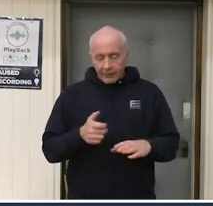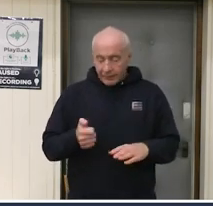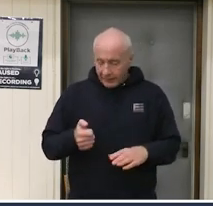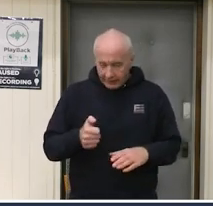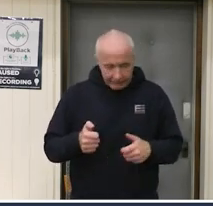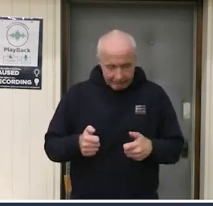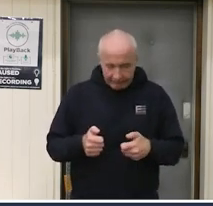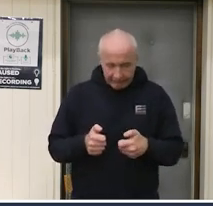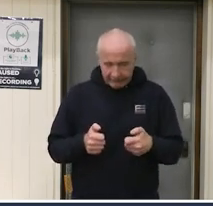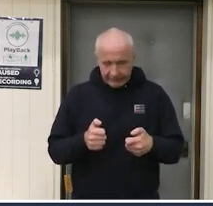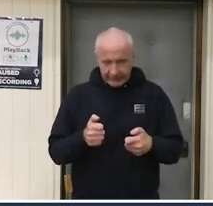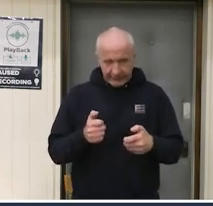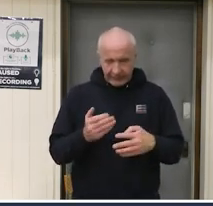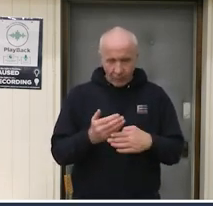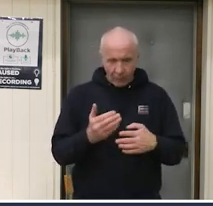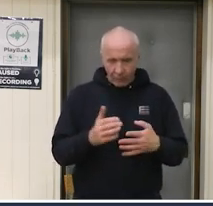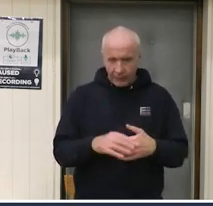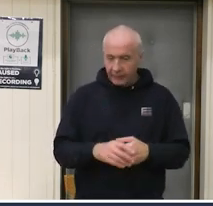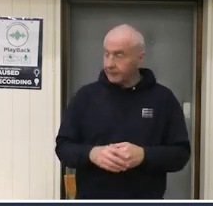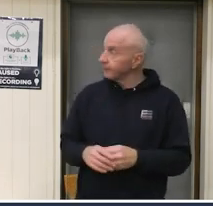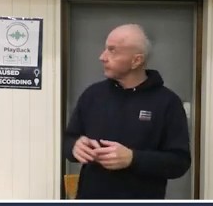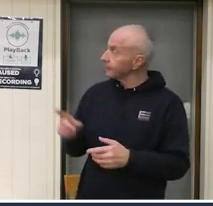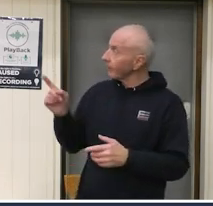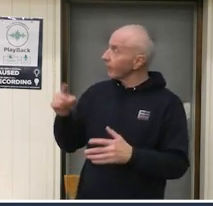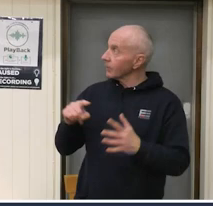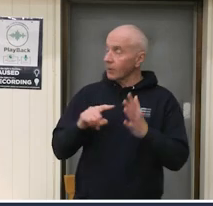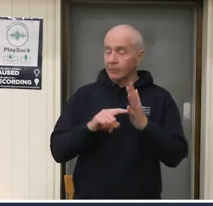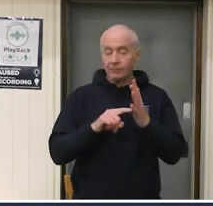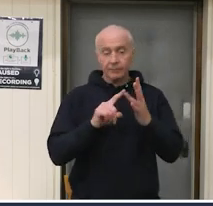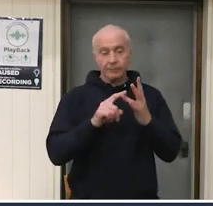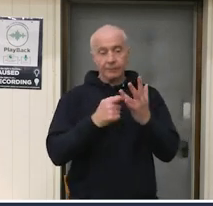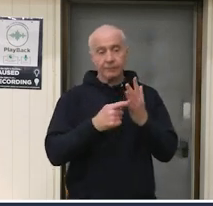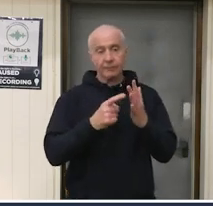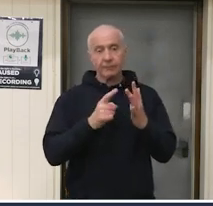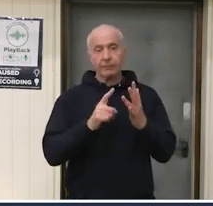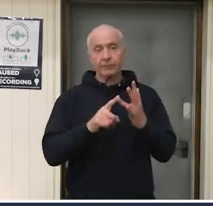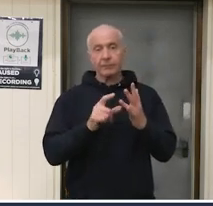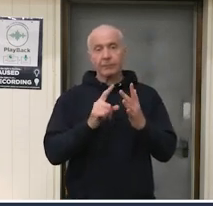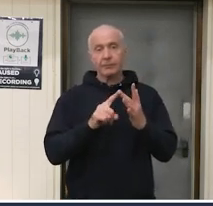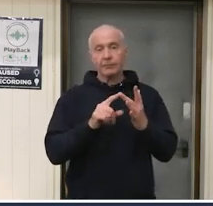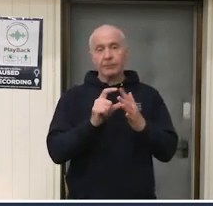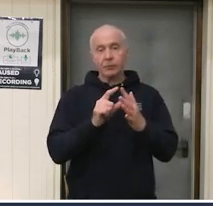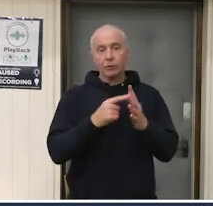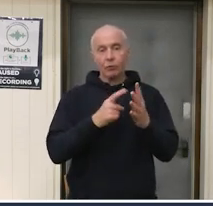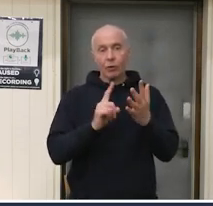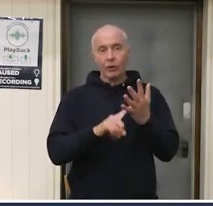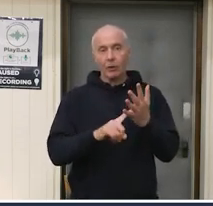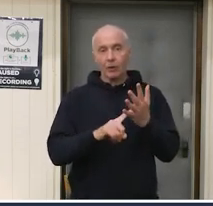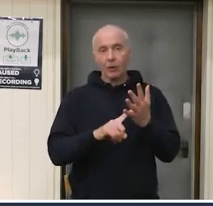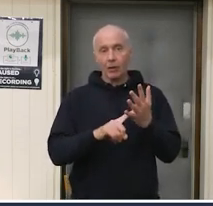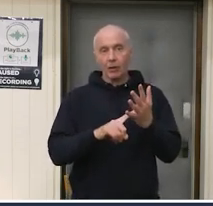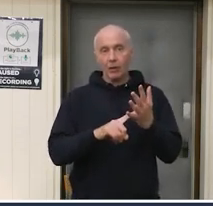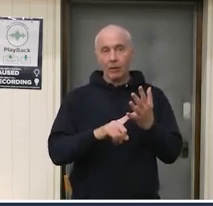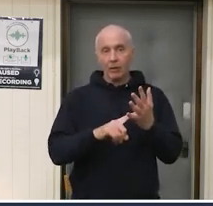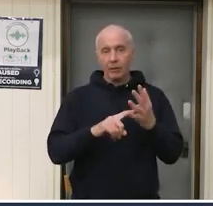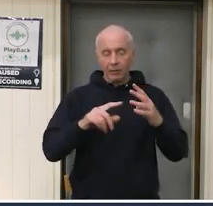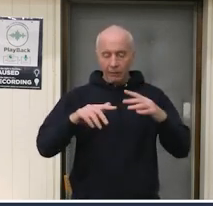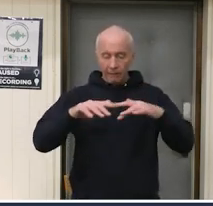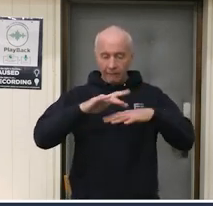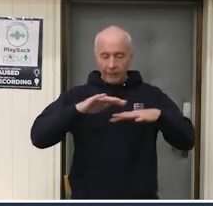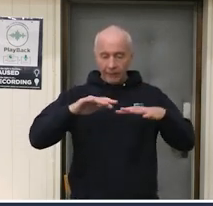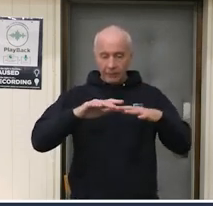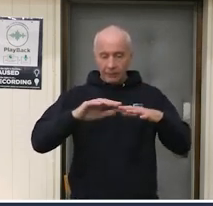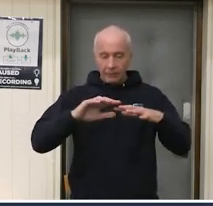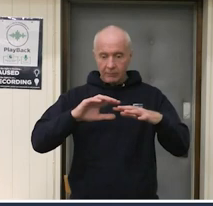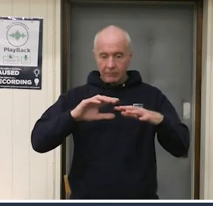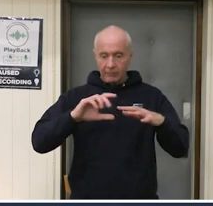left-handed. So we have these things called toroidal field coils. These toroidal field coils create a magnetic field that